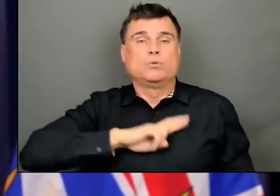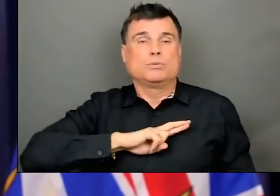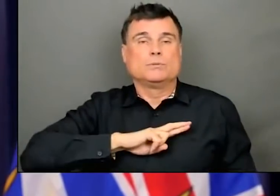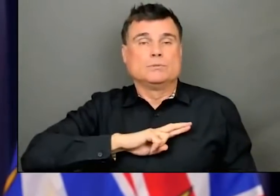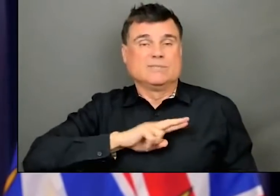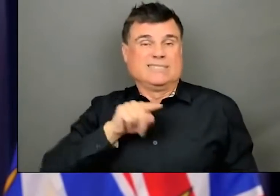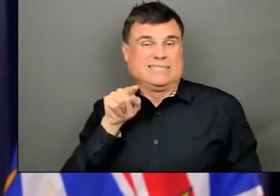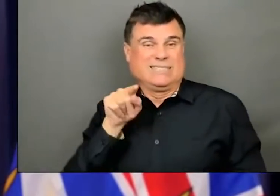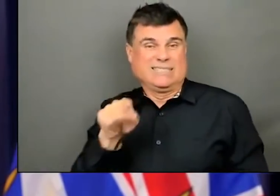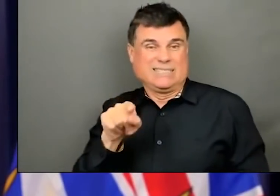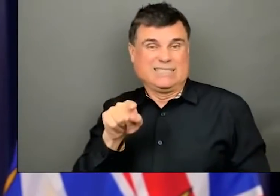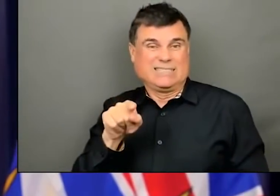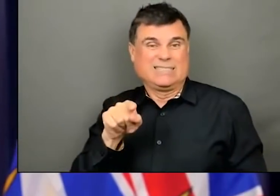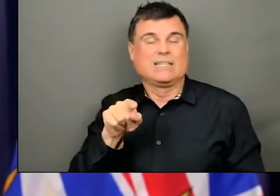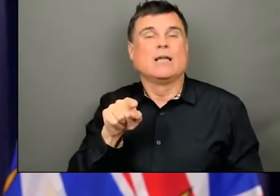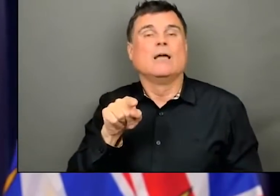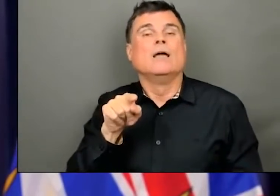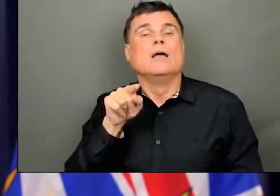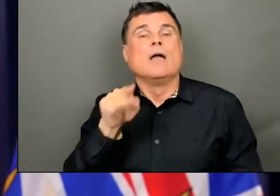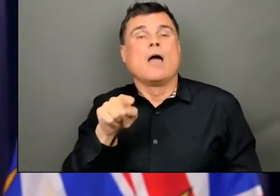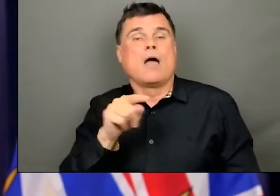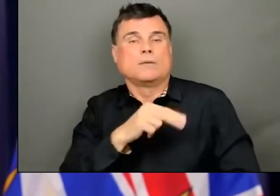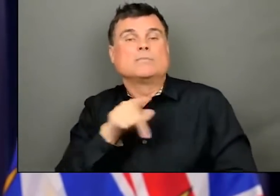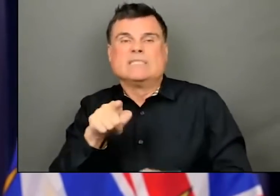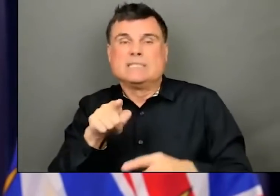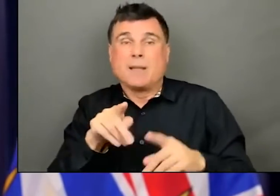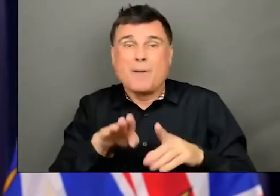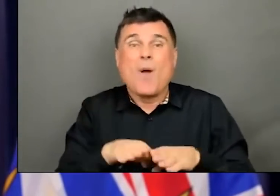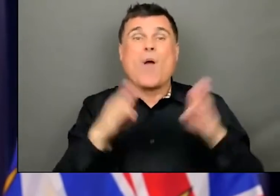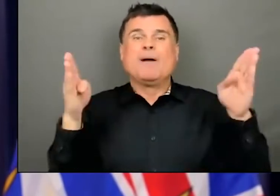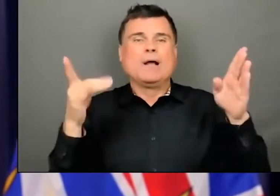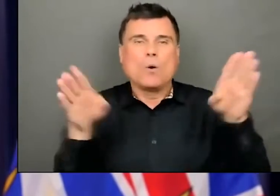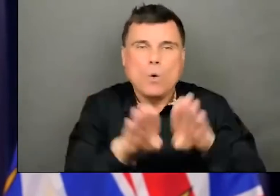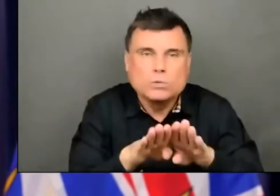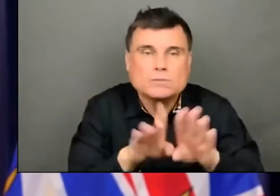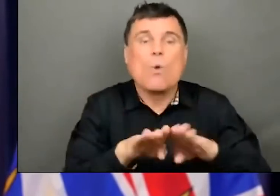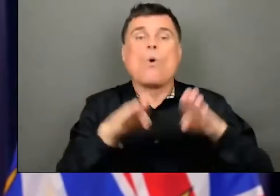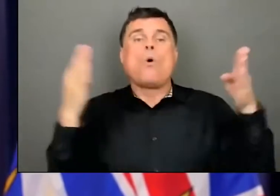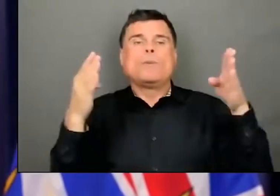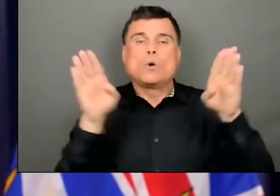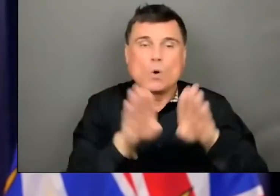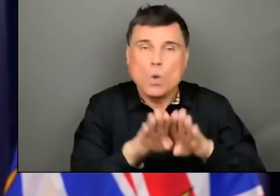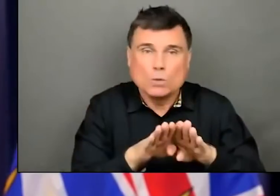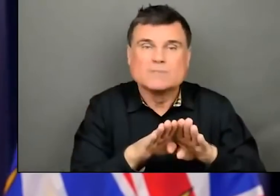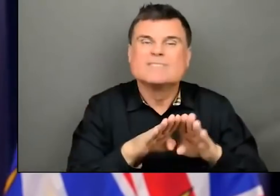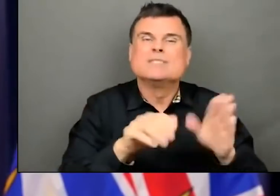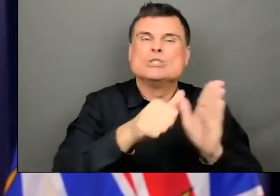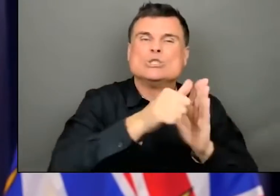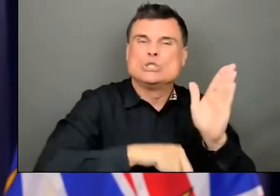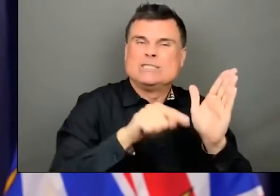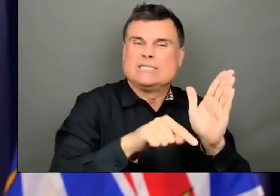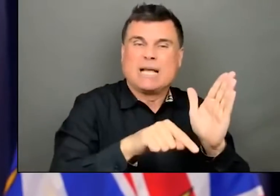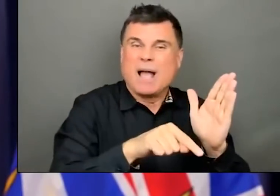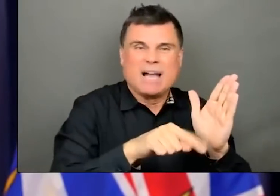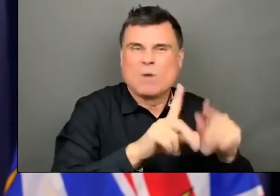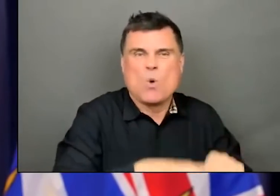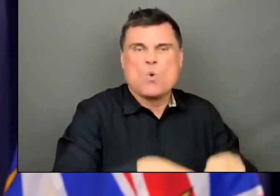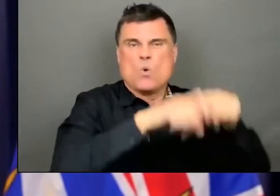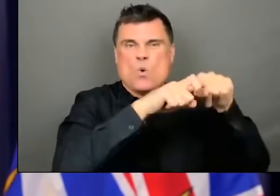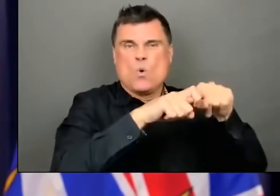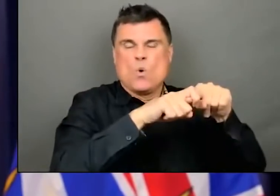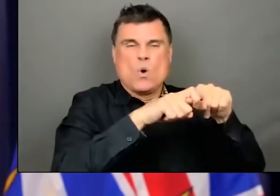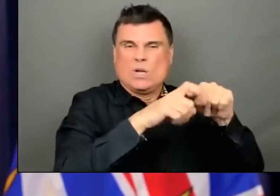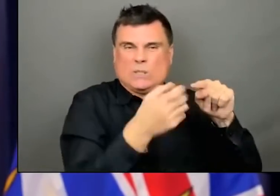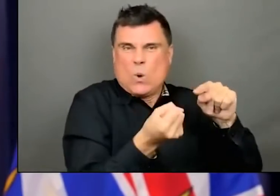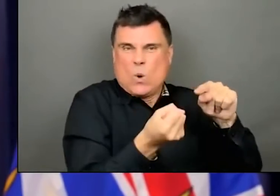in the emergency department due to staffing pressures. At the PHSA, the Provincial Health Services Authority, no surgical postponements have occurred